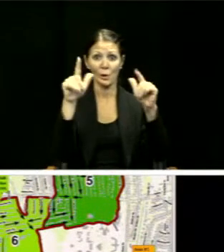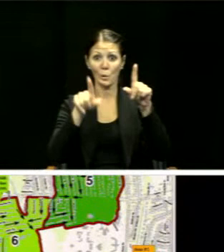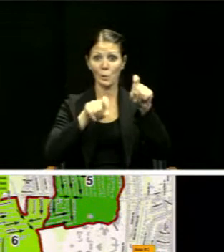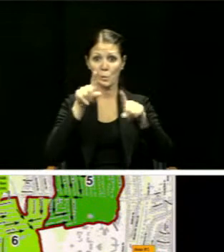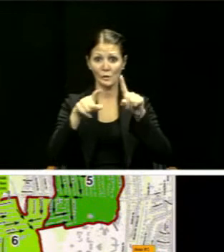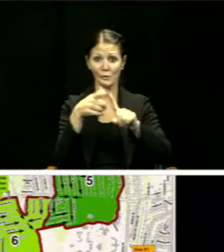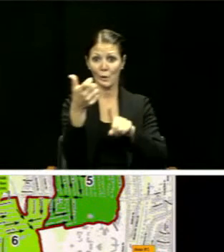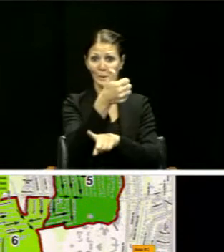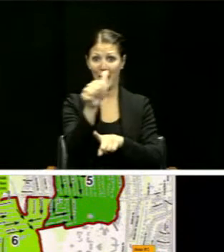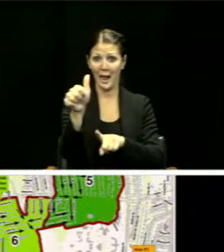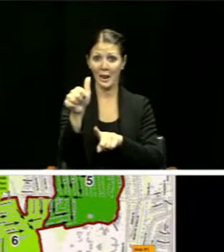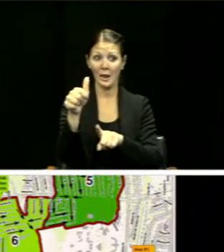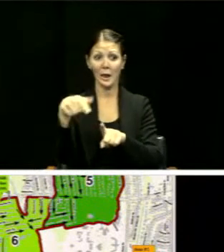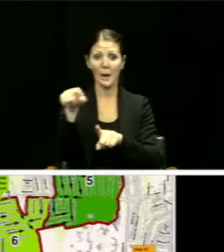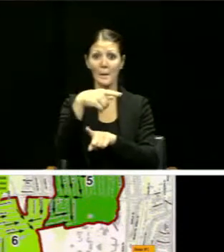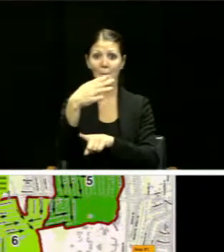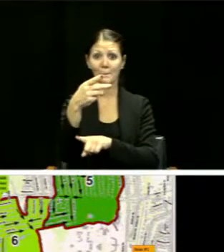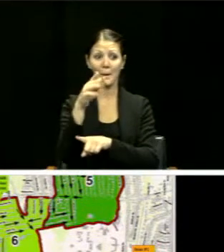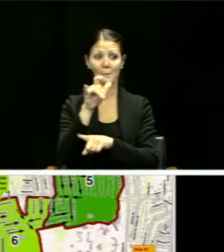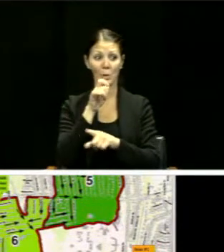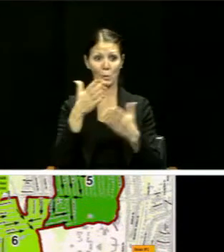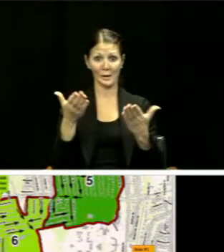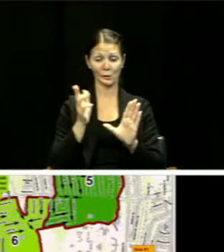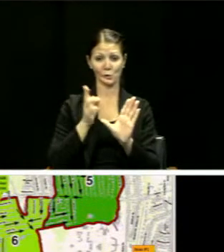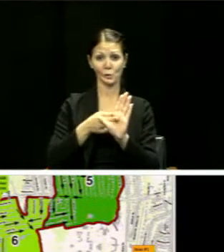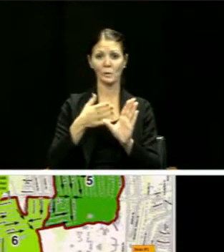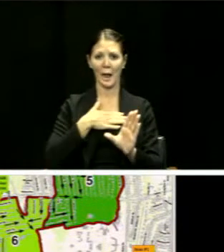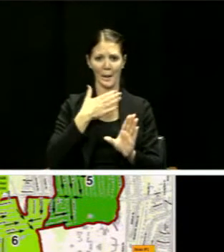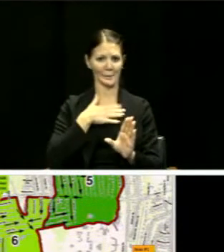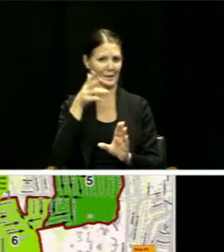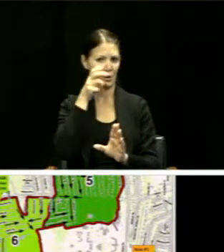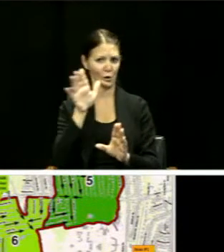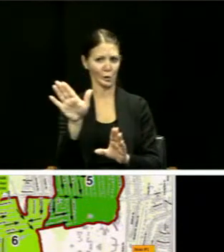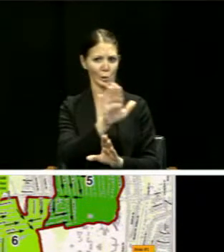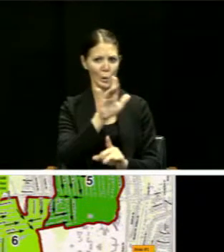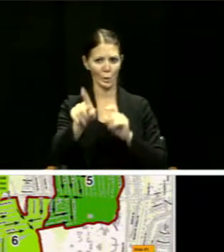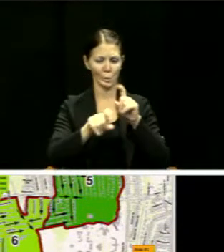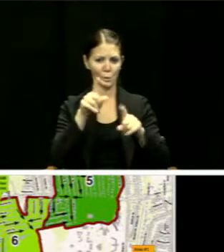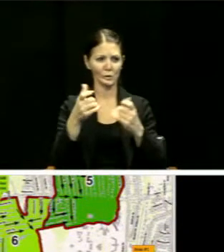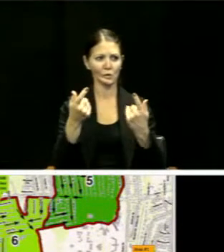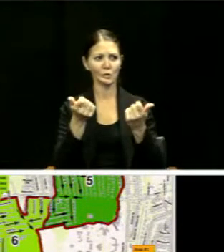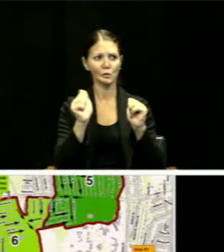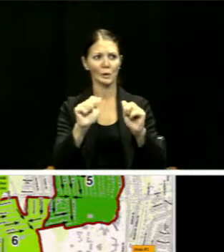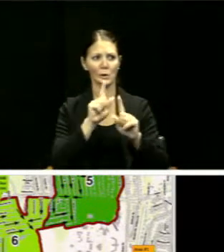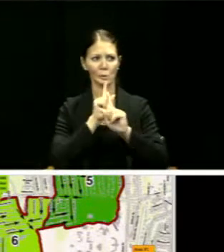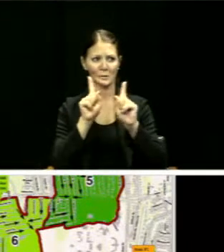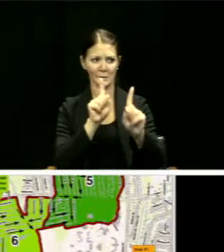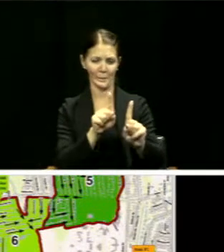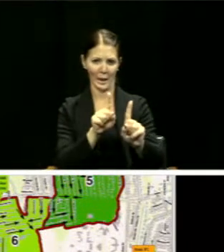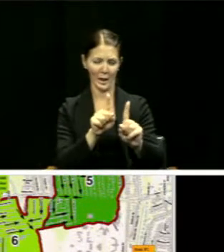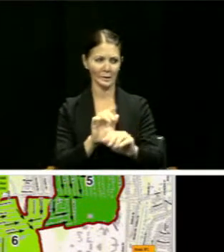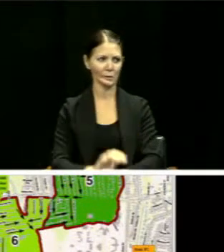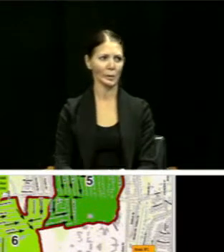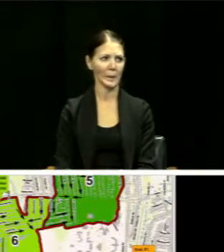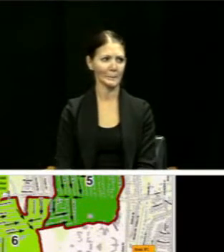of the public that are on, we'd be happy to hear your questions and try to respond to them.